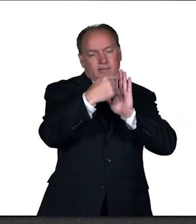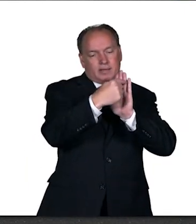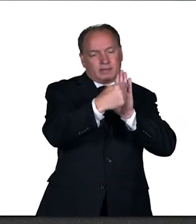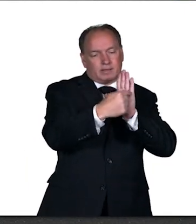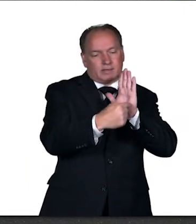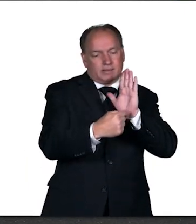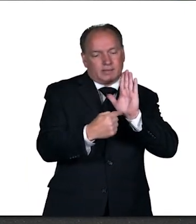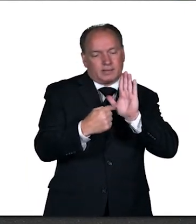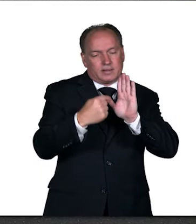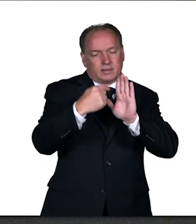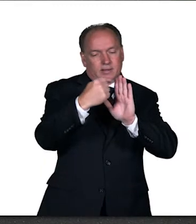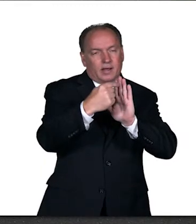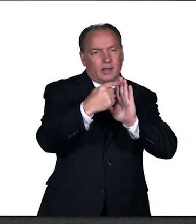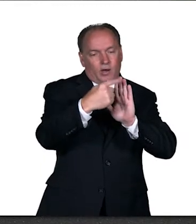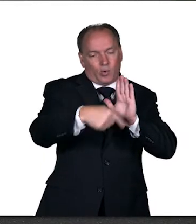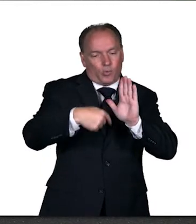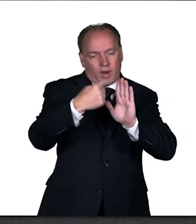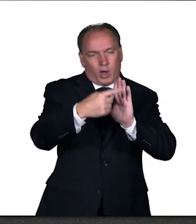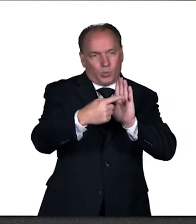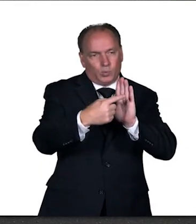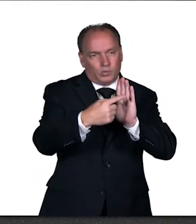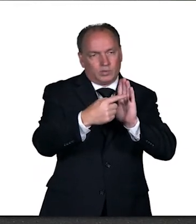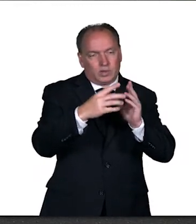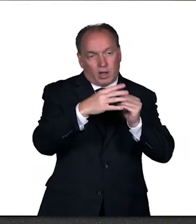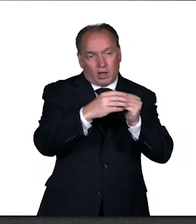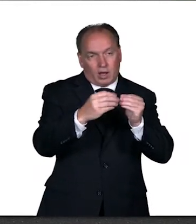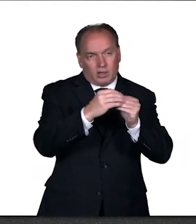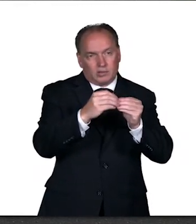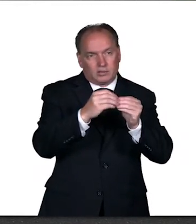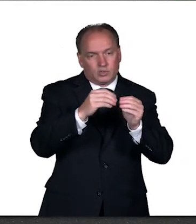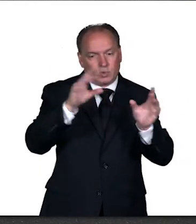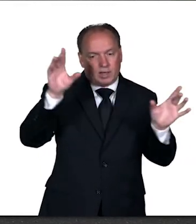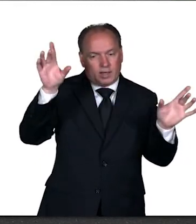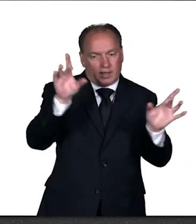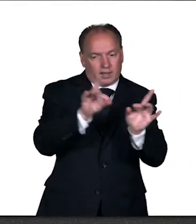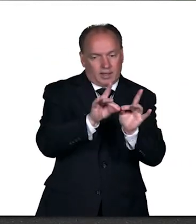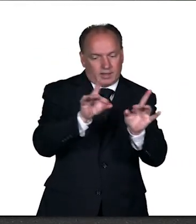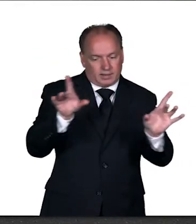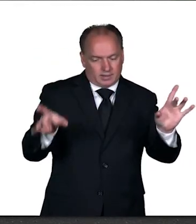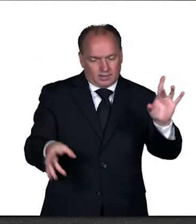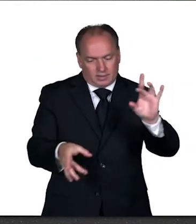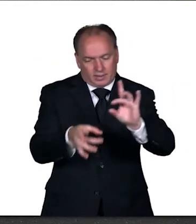around our cotton ball so that we can connect the Q-tip